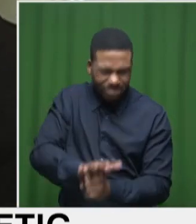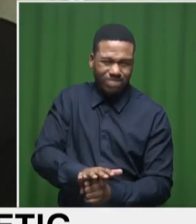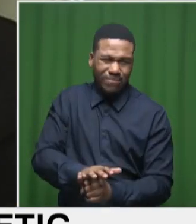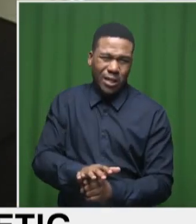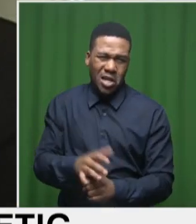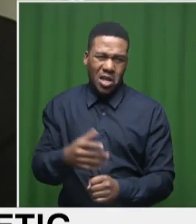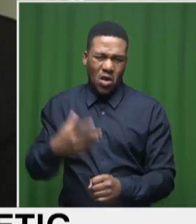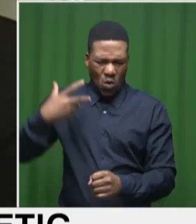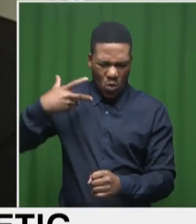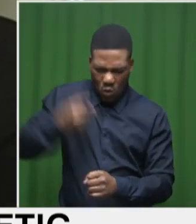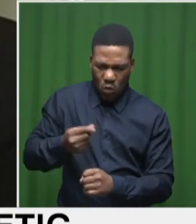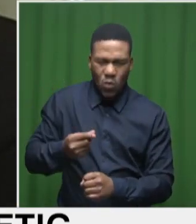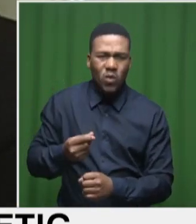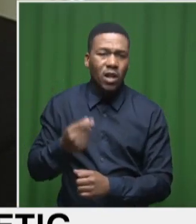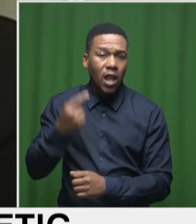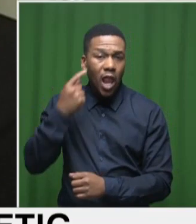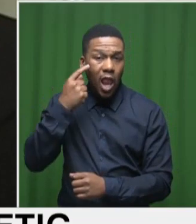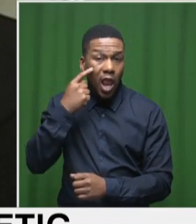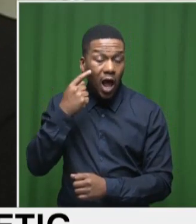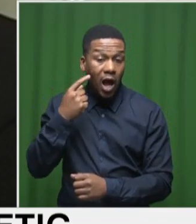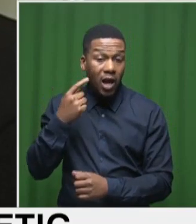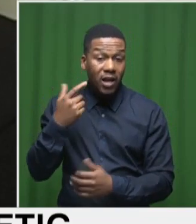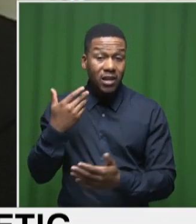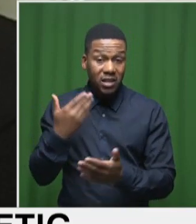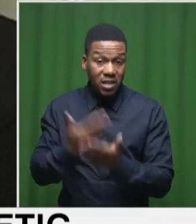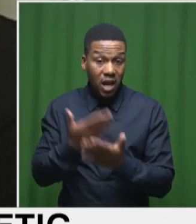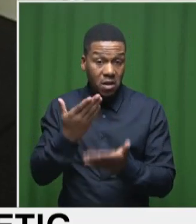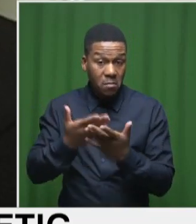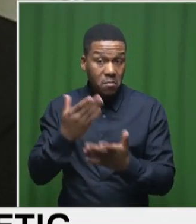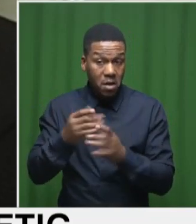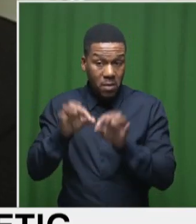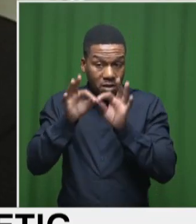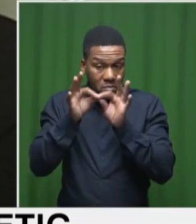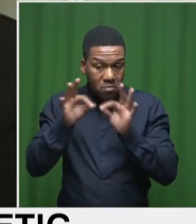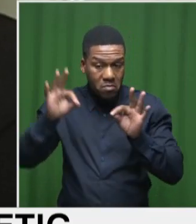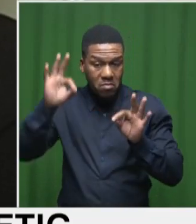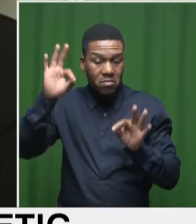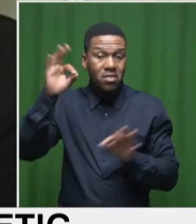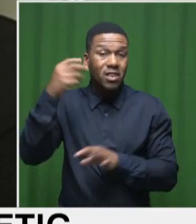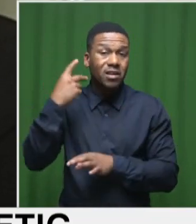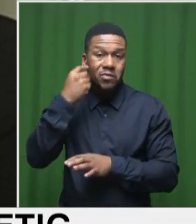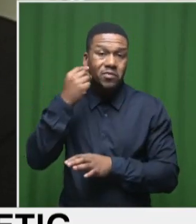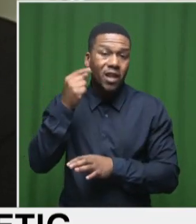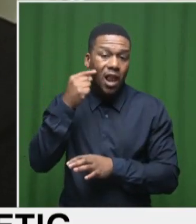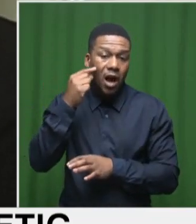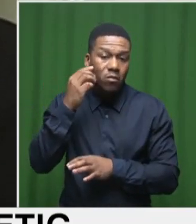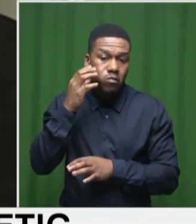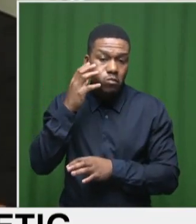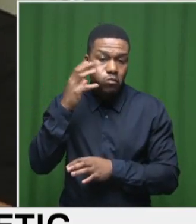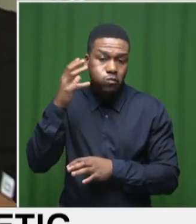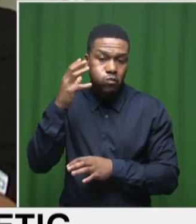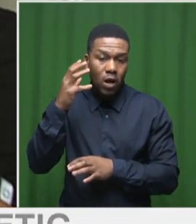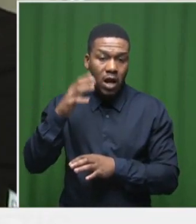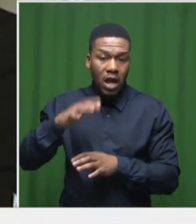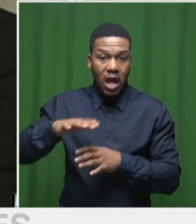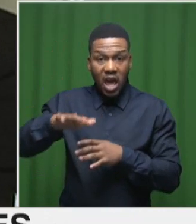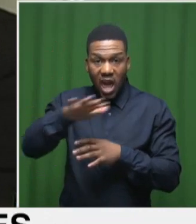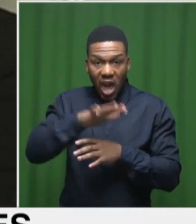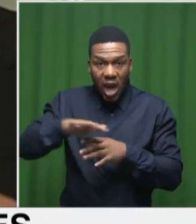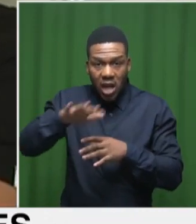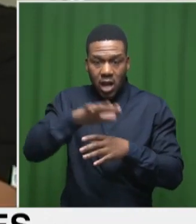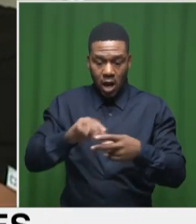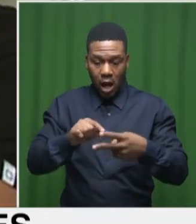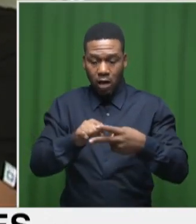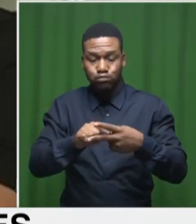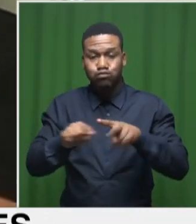volume into an artery, you can actually fill that artery with a filler. And when it gets to the area where the artery